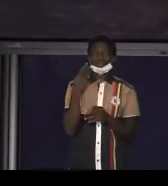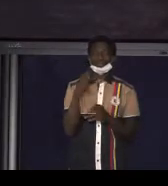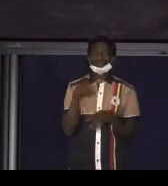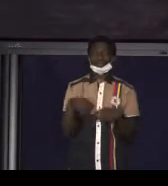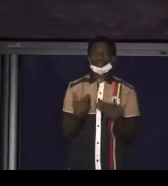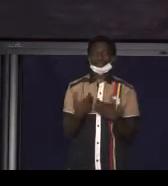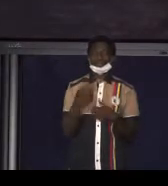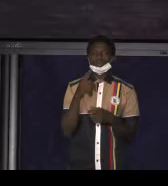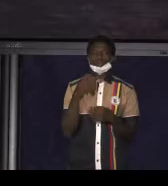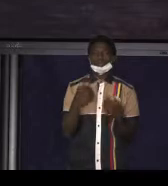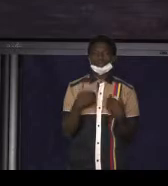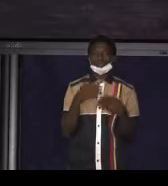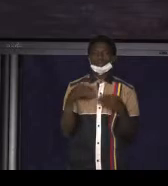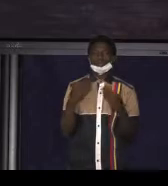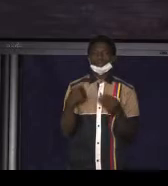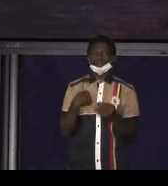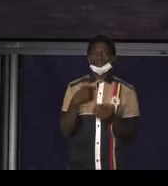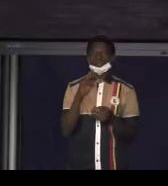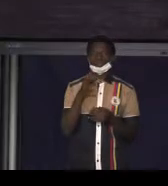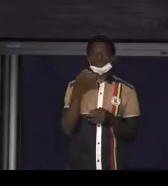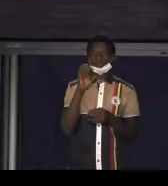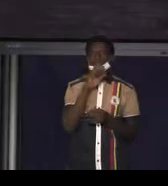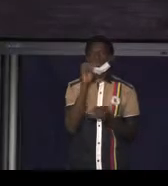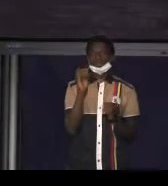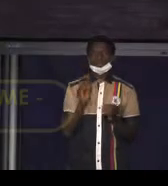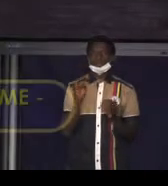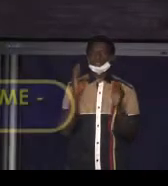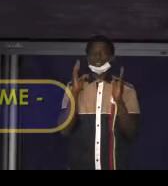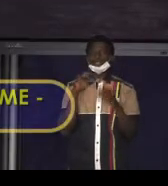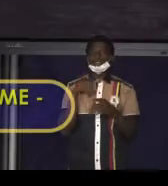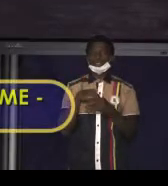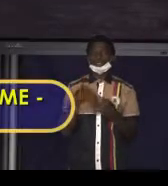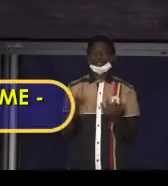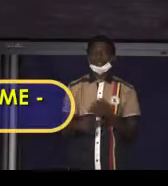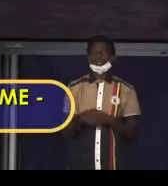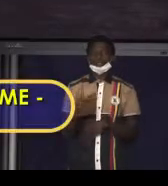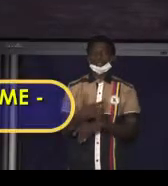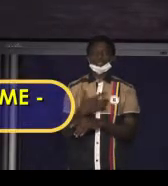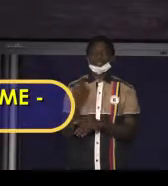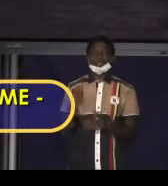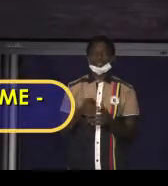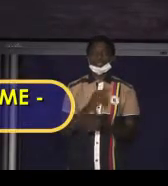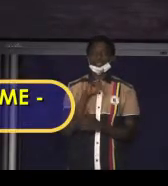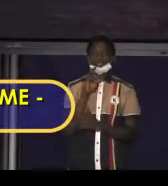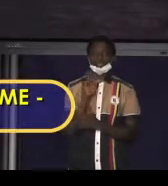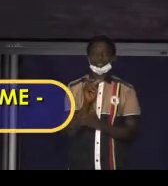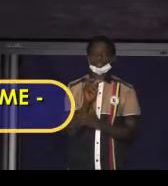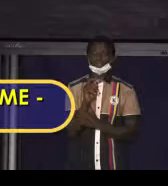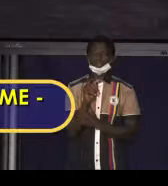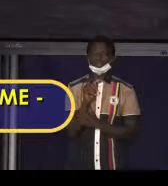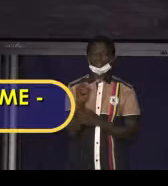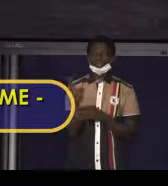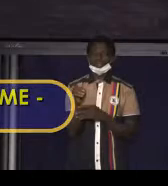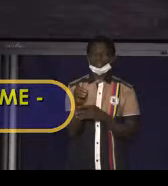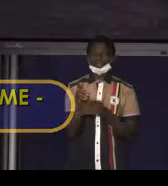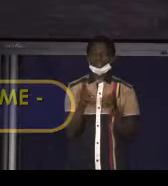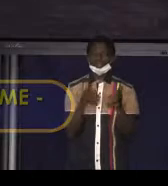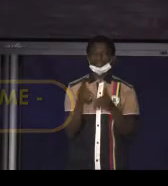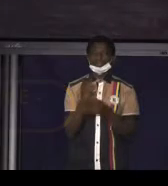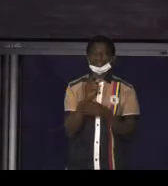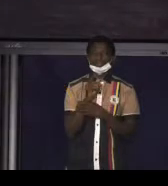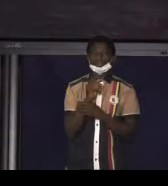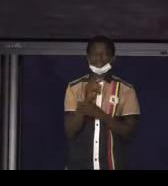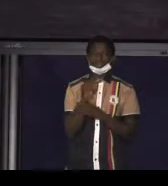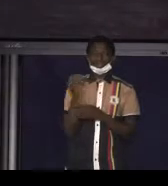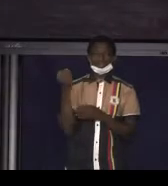to test you and see how you have given me your 100% attention in today's lesson. The first question,